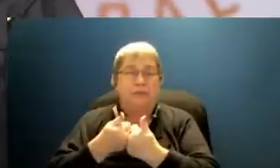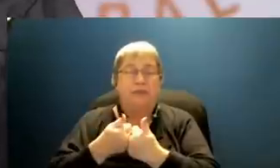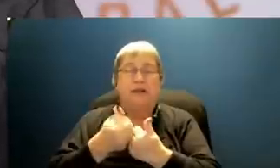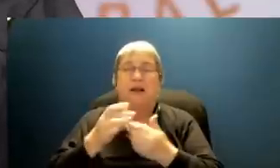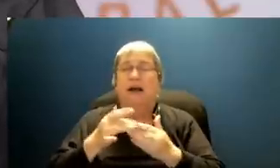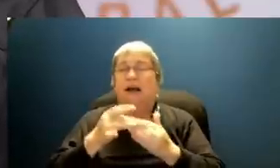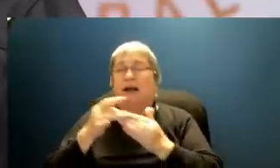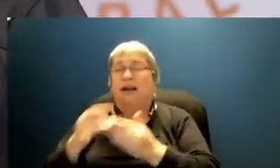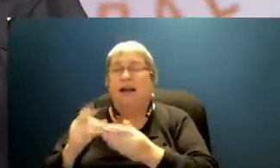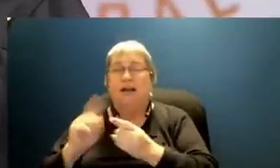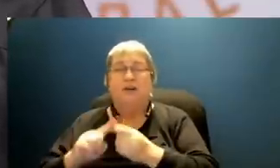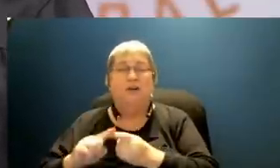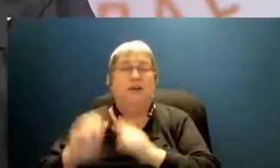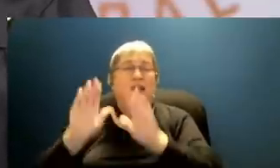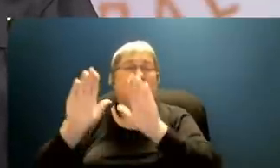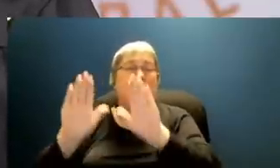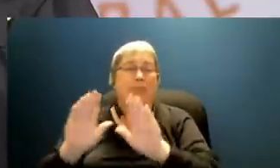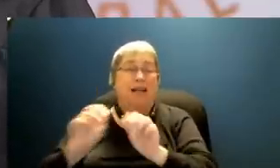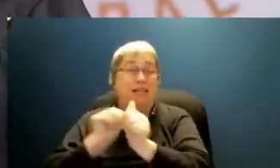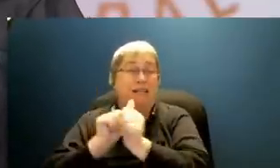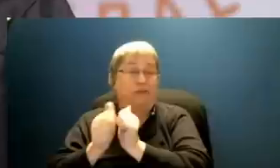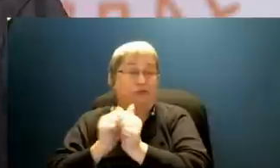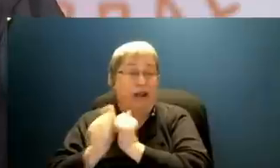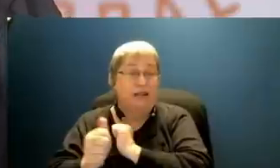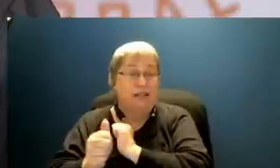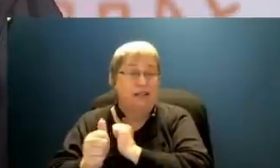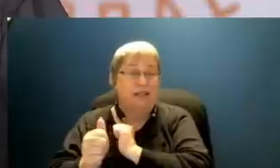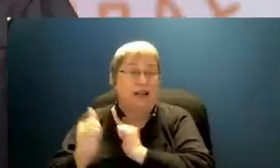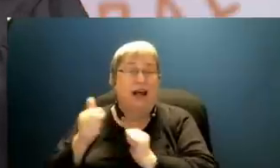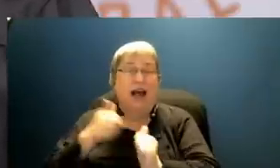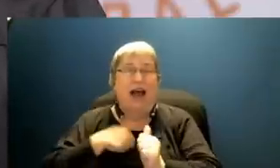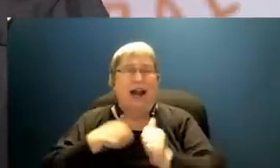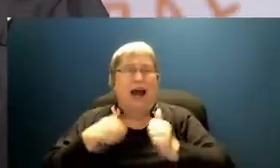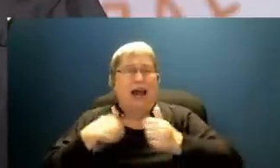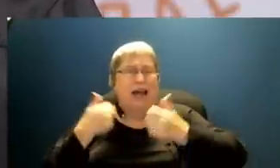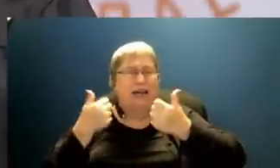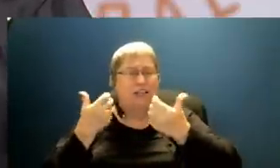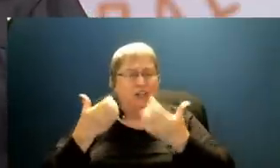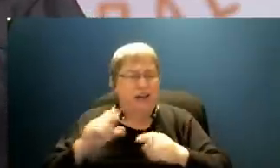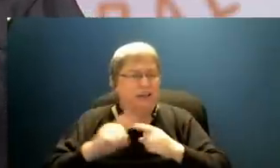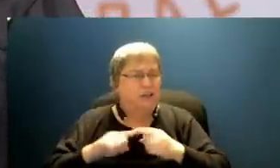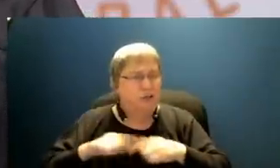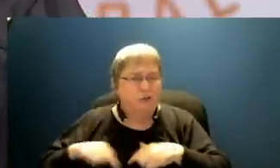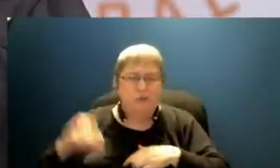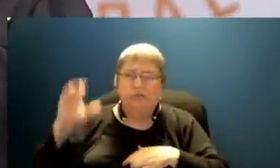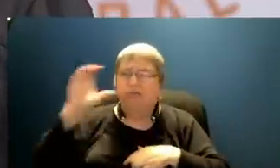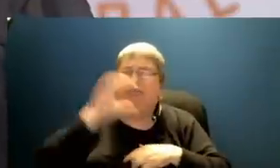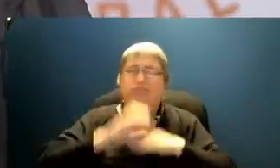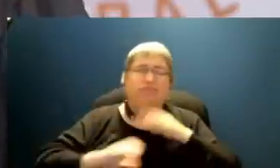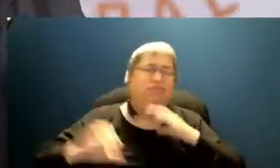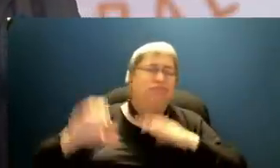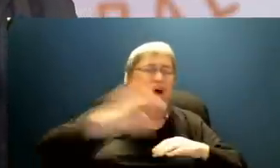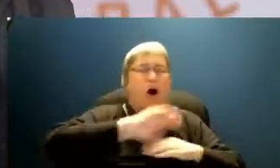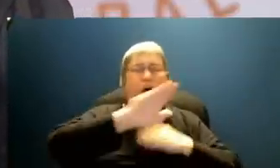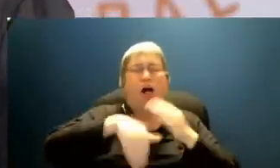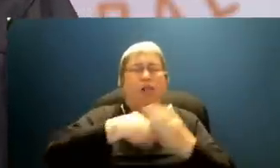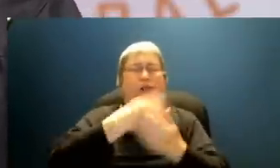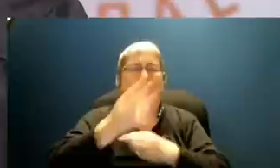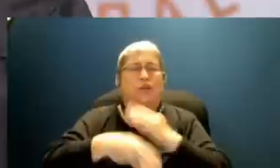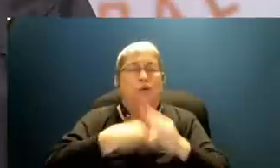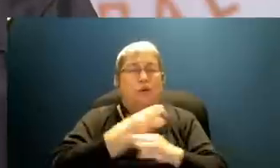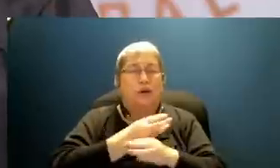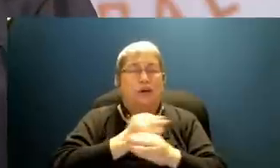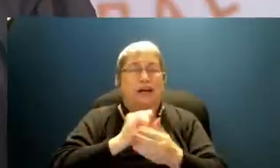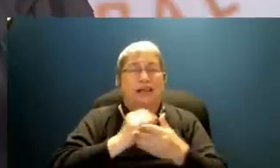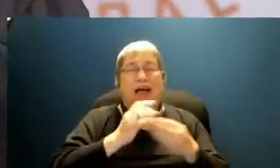compete on the TV show The Amazing Race, where I was blessed with a chance to run around and explore the world, which of course led to